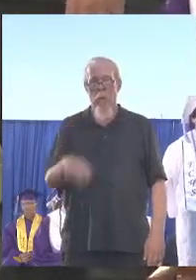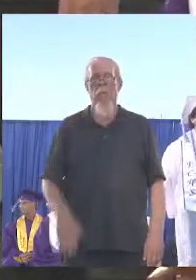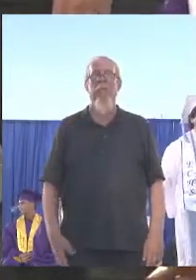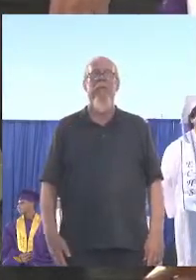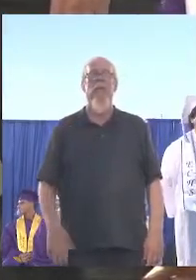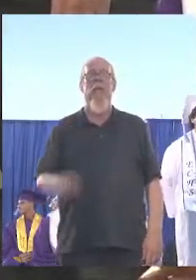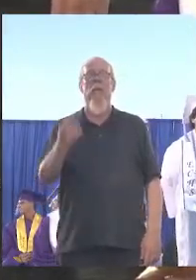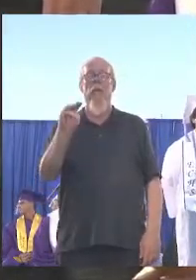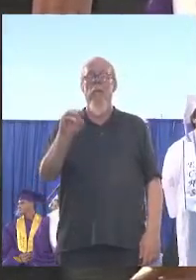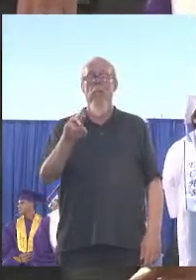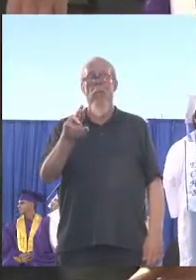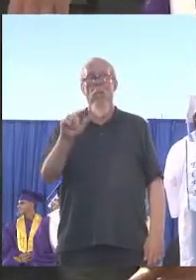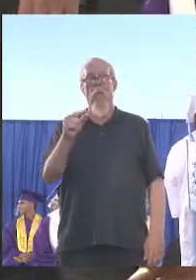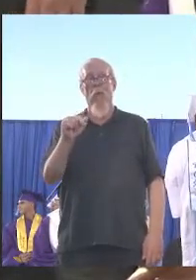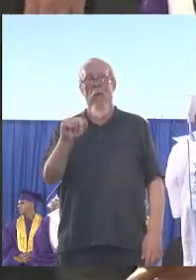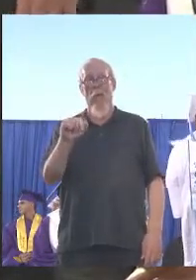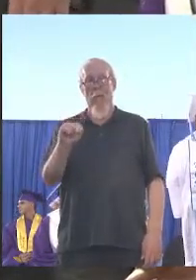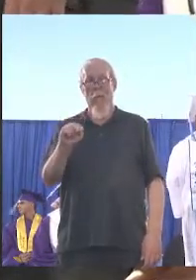Morgan R. Crowley,